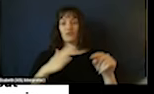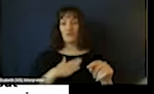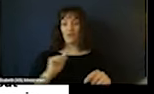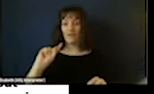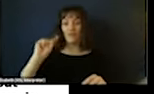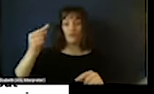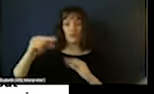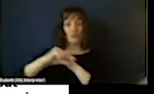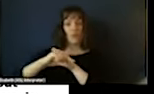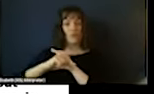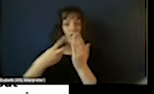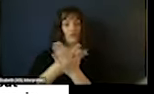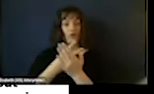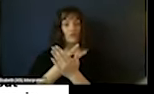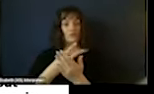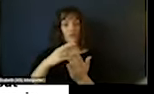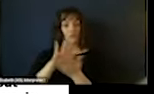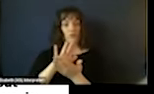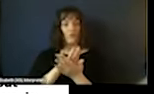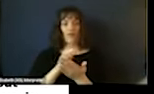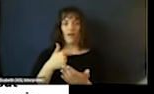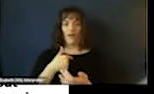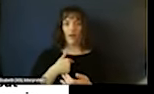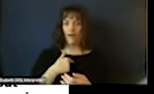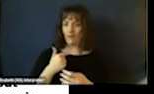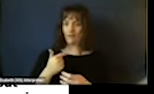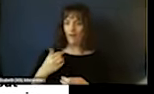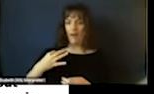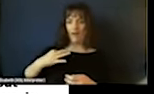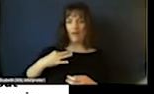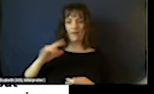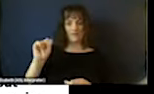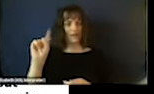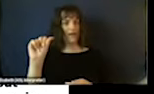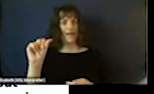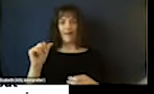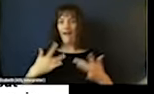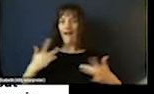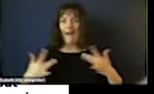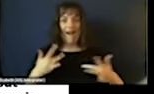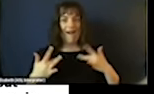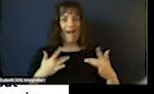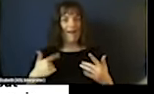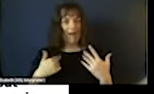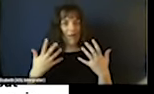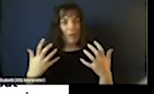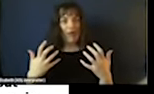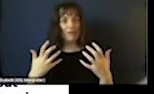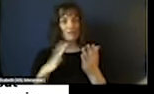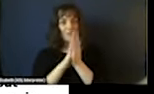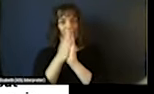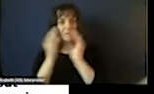given a TA-ship. And I was very excited about this because I care a lot about education and I want to be an educator once I